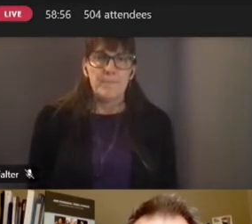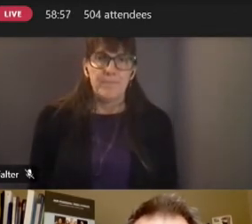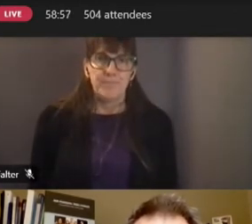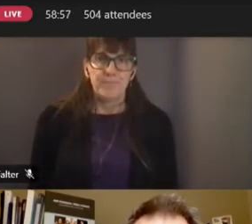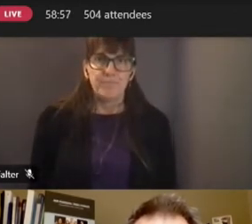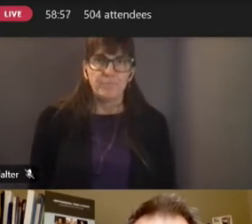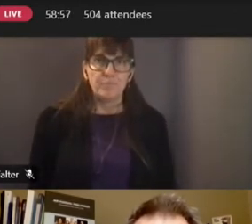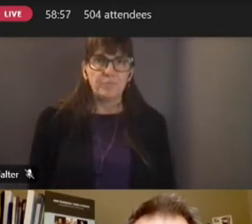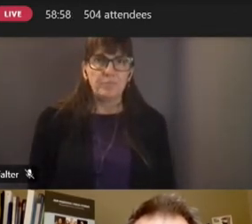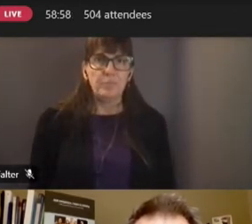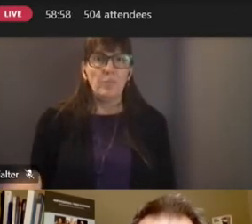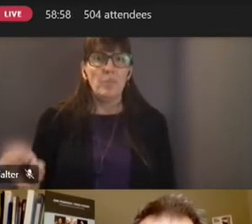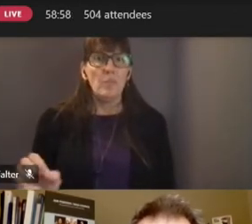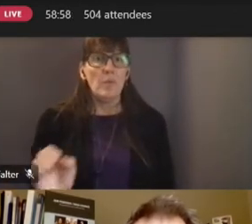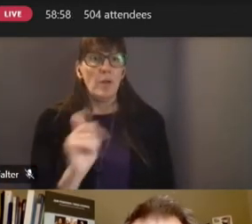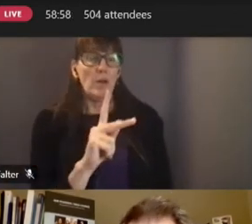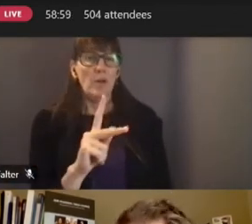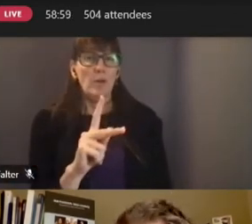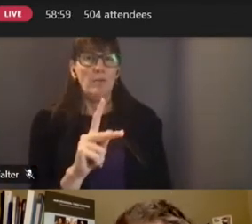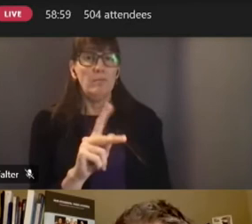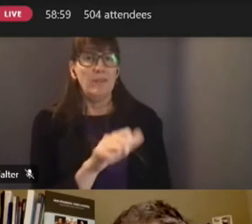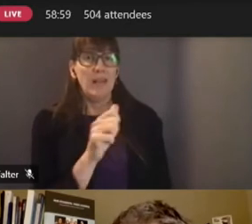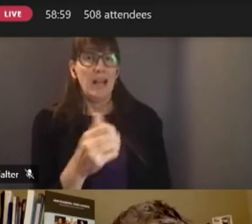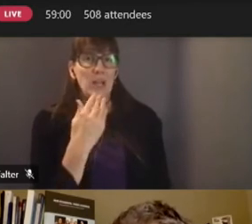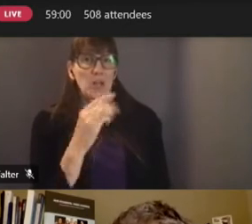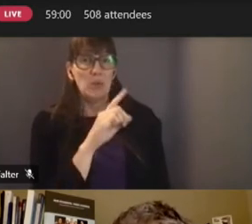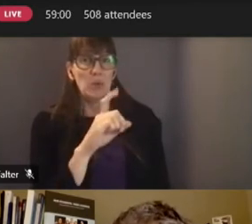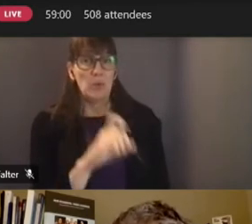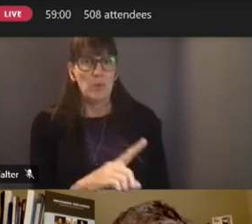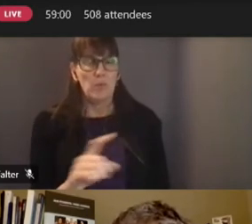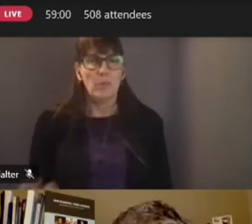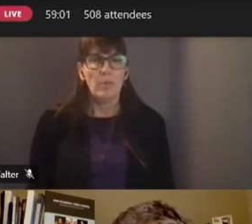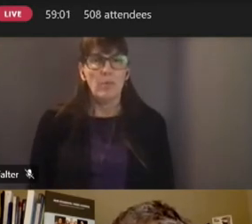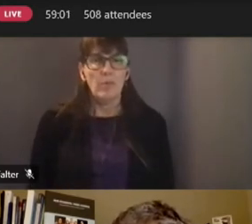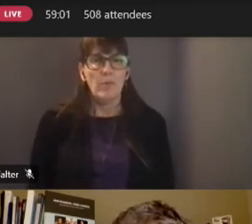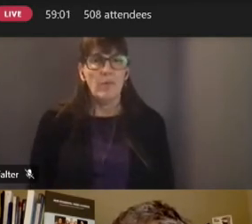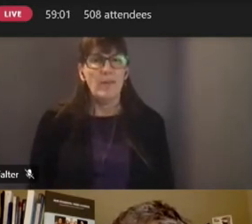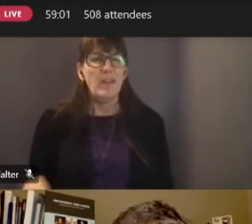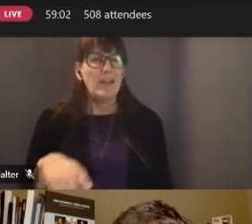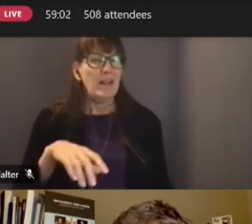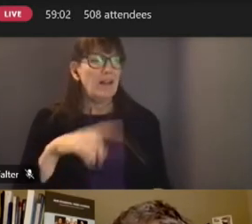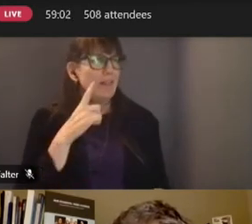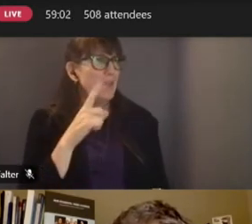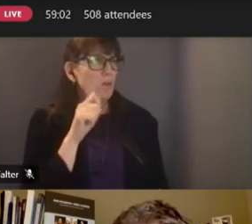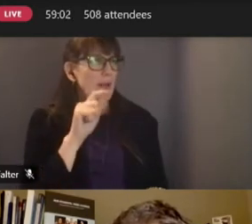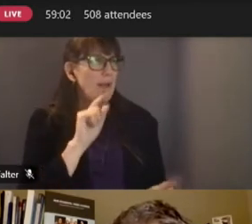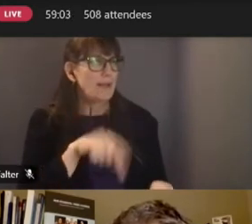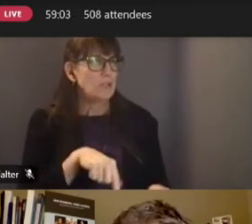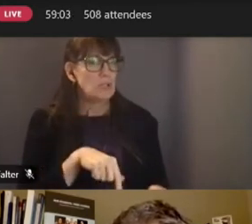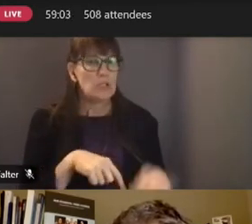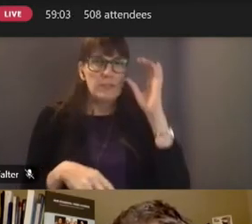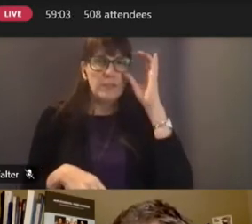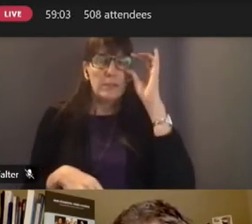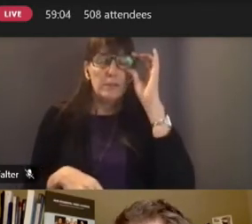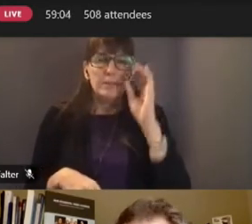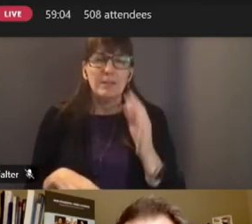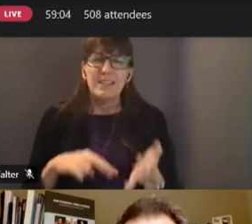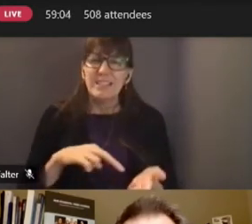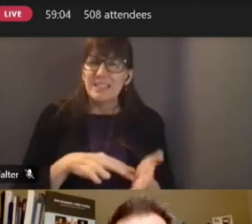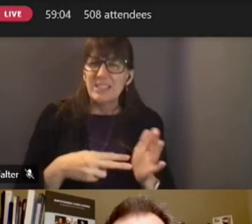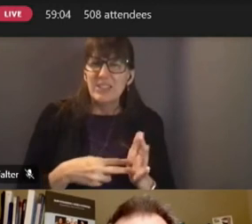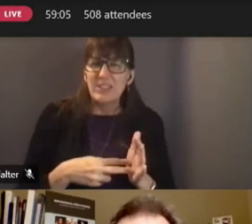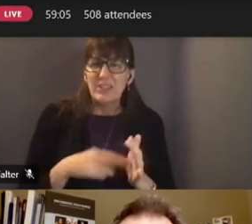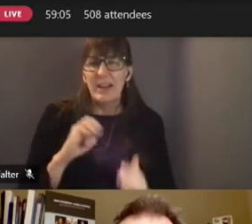Okay, here's a good question. I don't think we've answered this one yet. Can you define what excellence